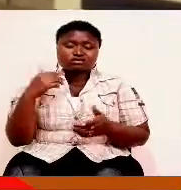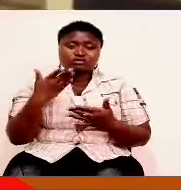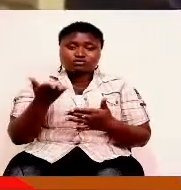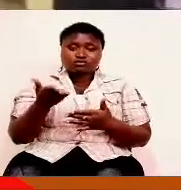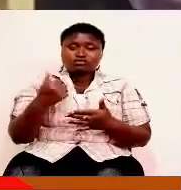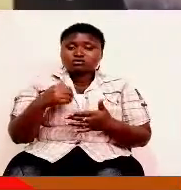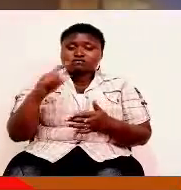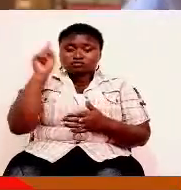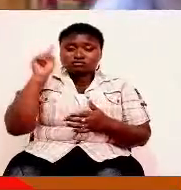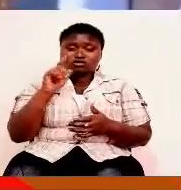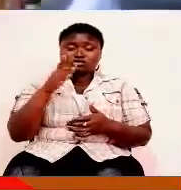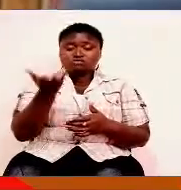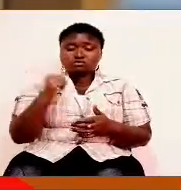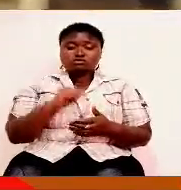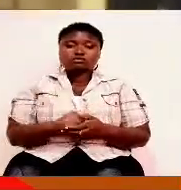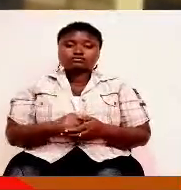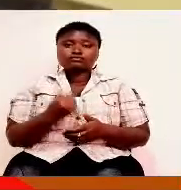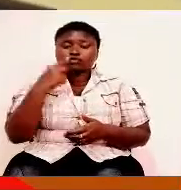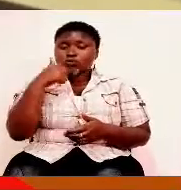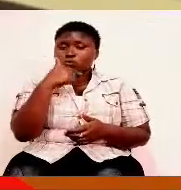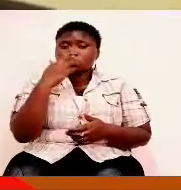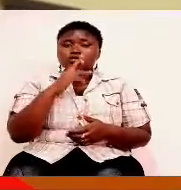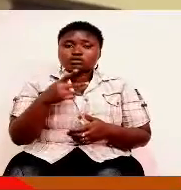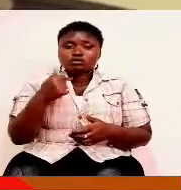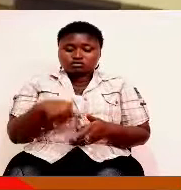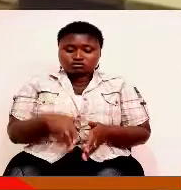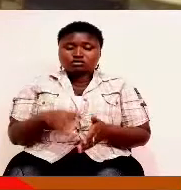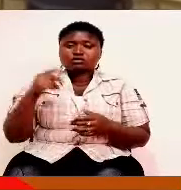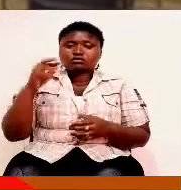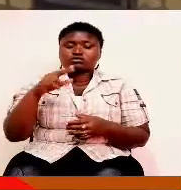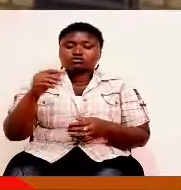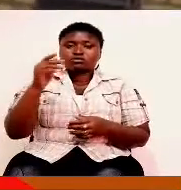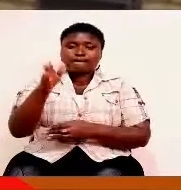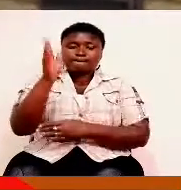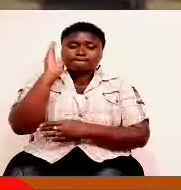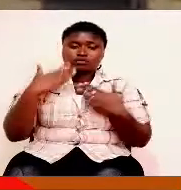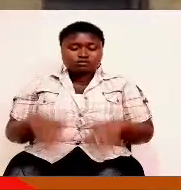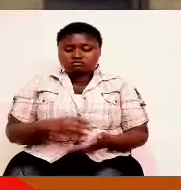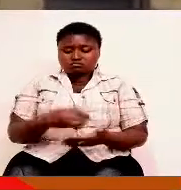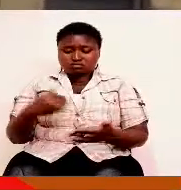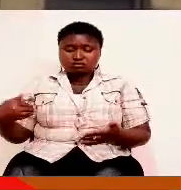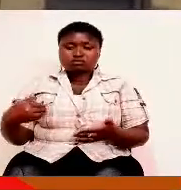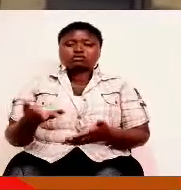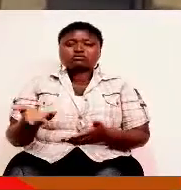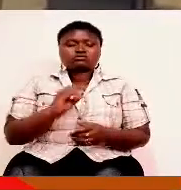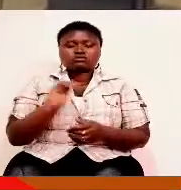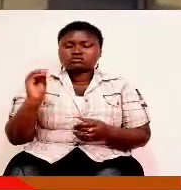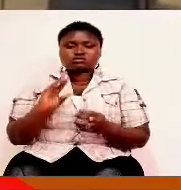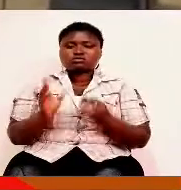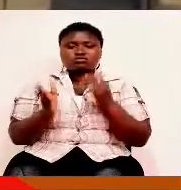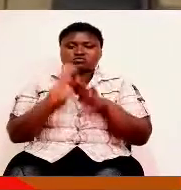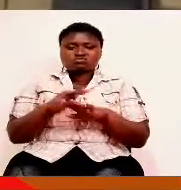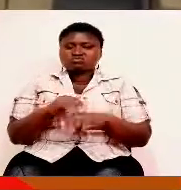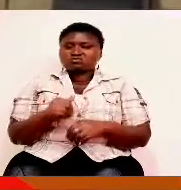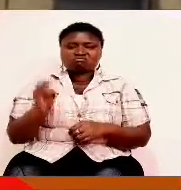answer to that, who are now trying to frustrate the deputy president by removing security. We know that it is counterproductive. It is working